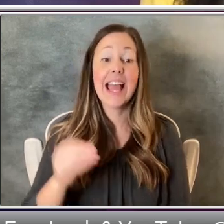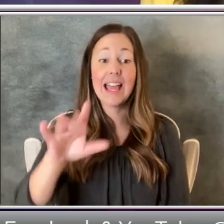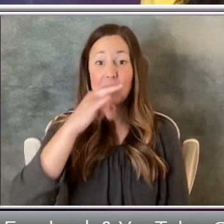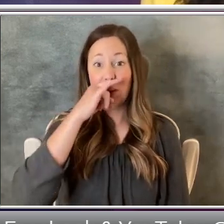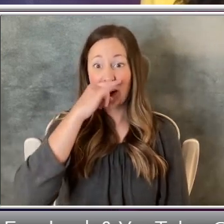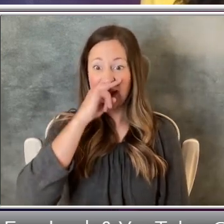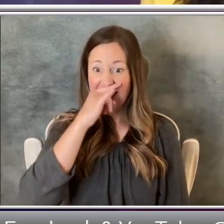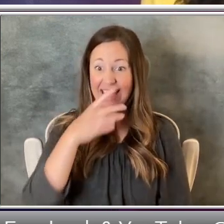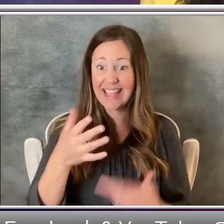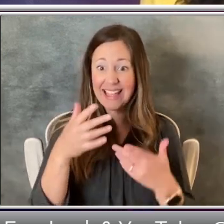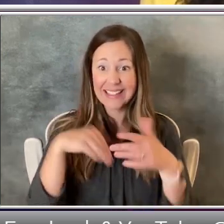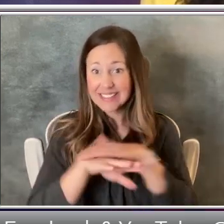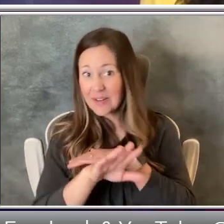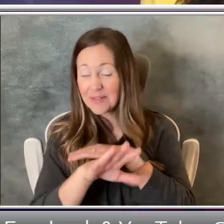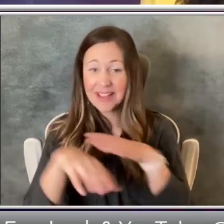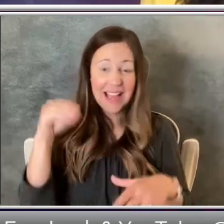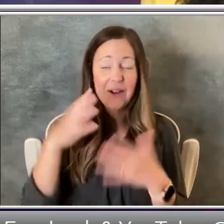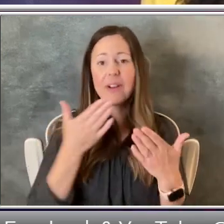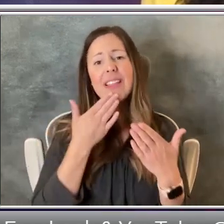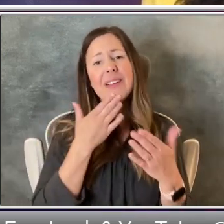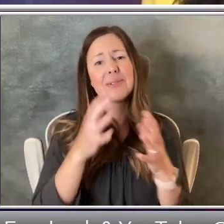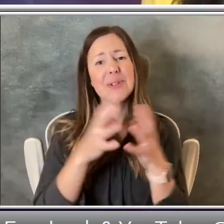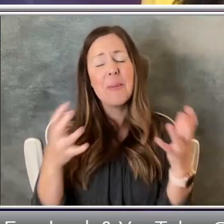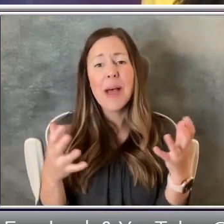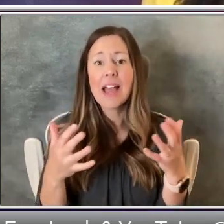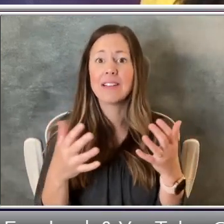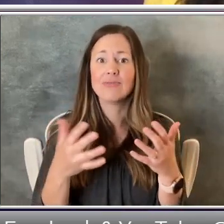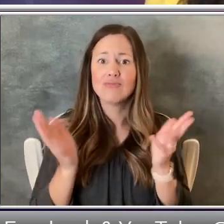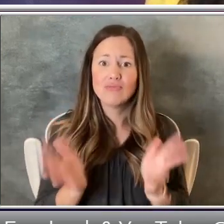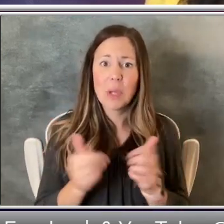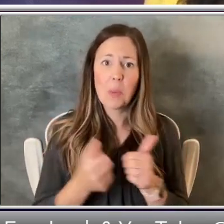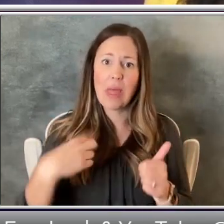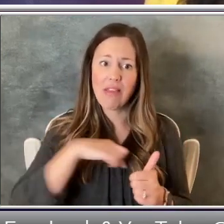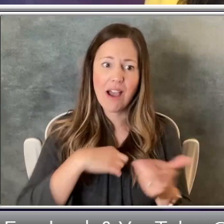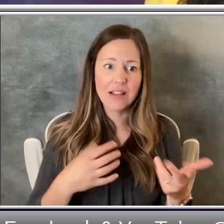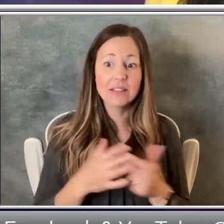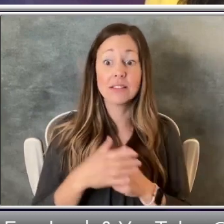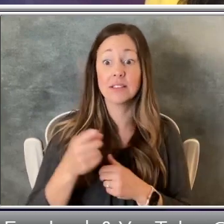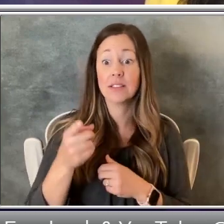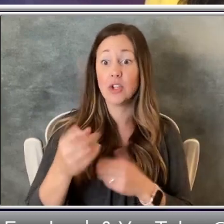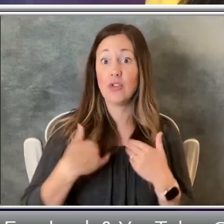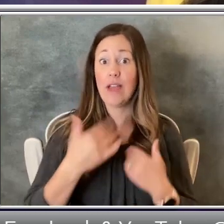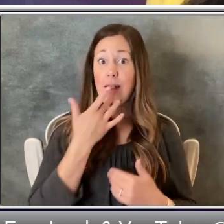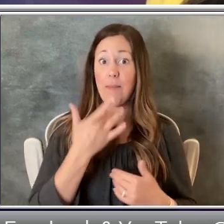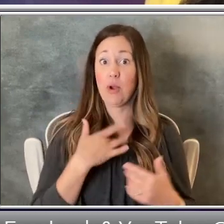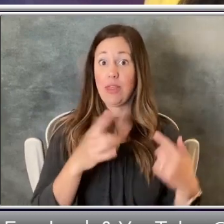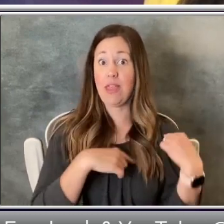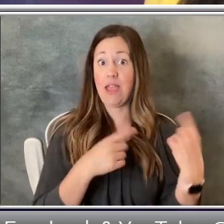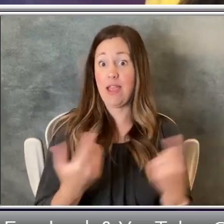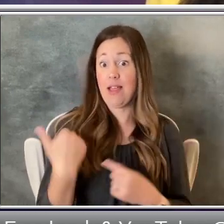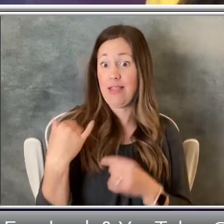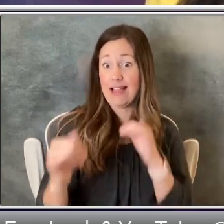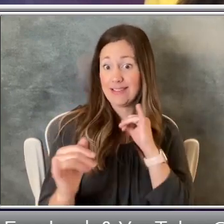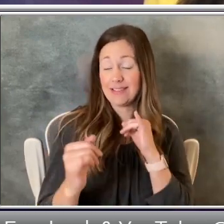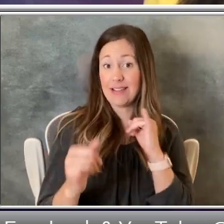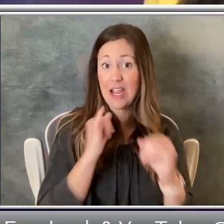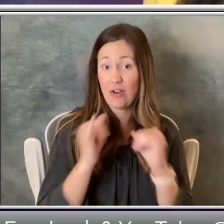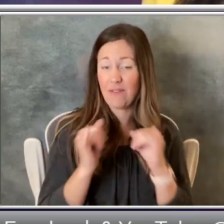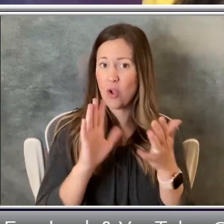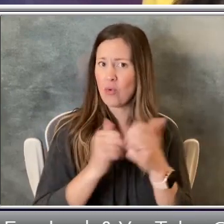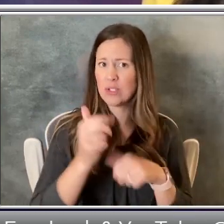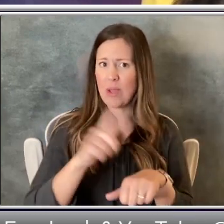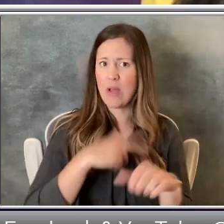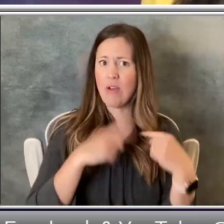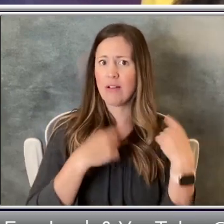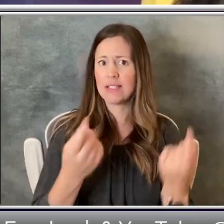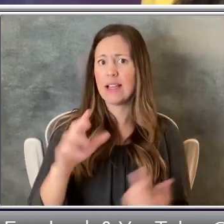Thank you so much for taking the time from your classroom to talk to us. Now, you've had a birthday since we last interviewed you. So how long has it been since that ablation?